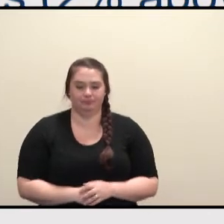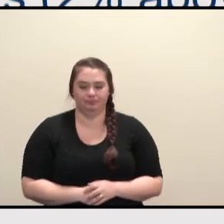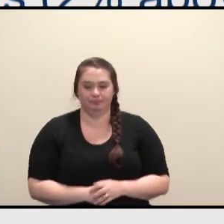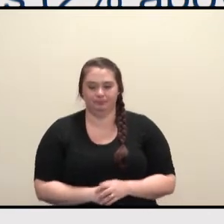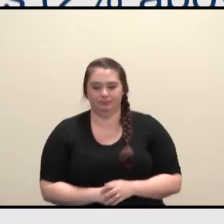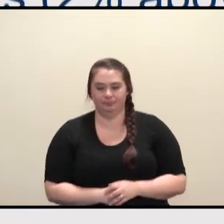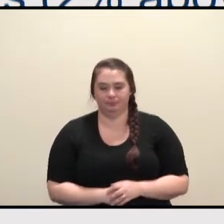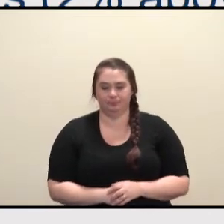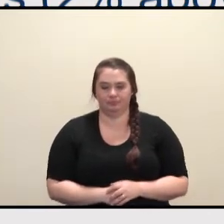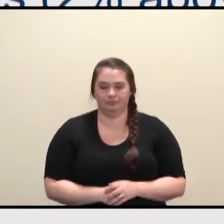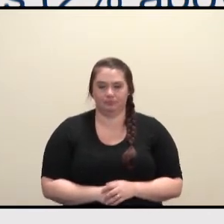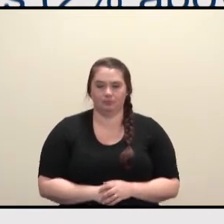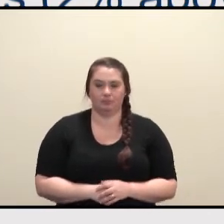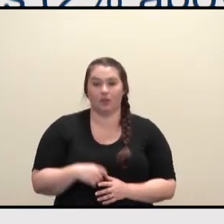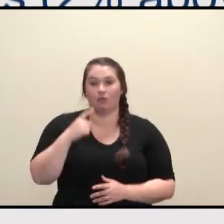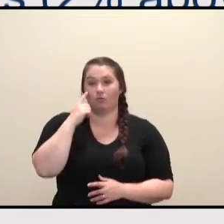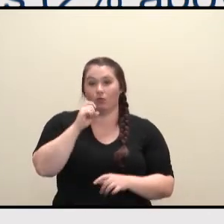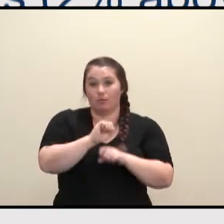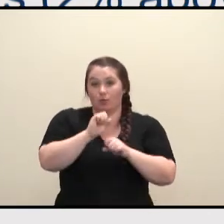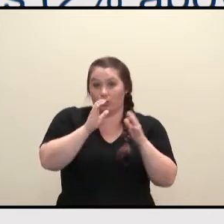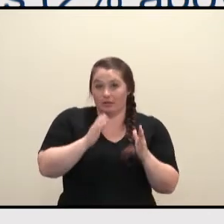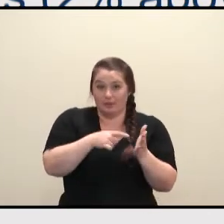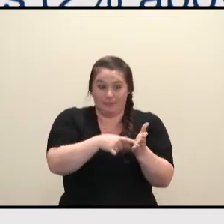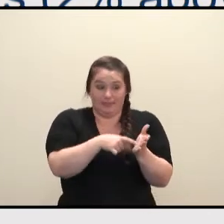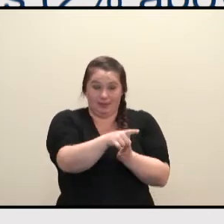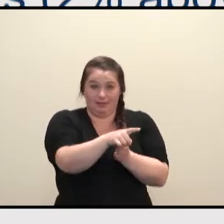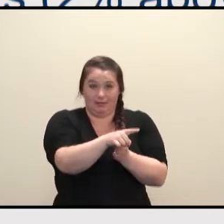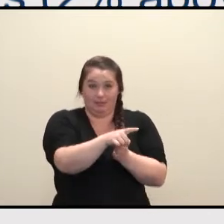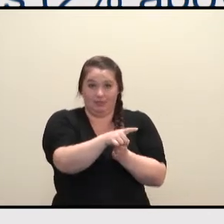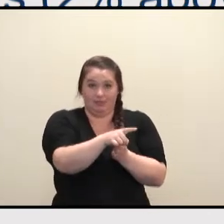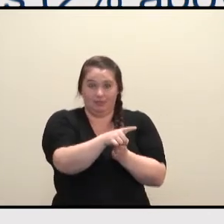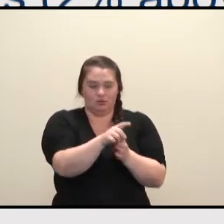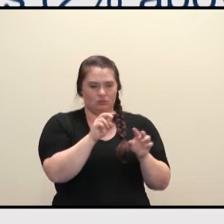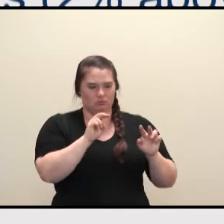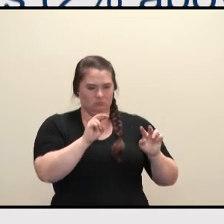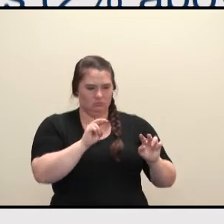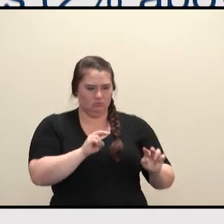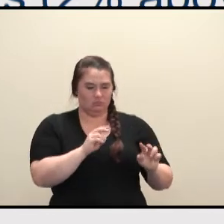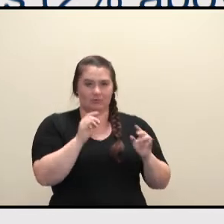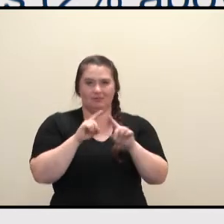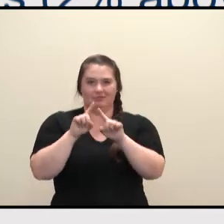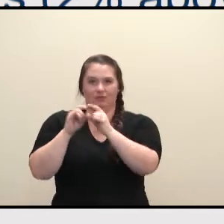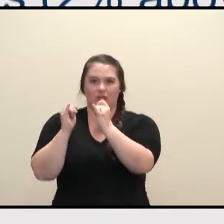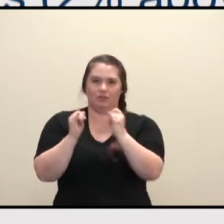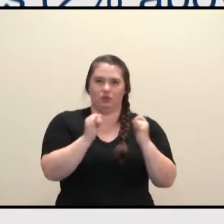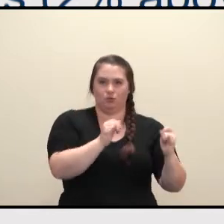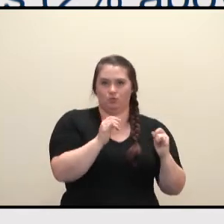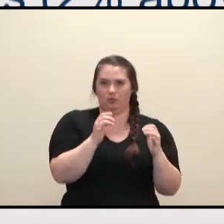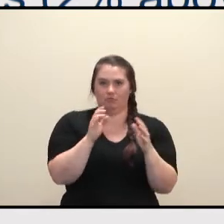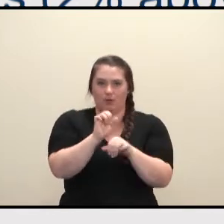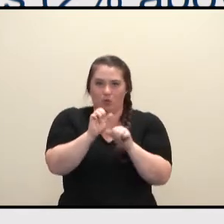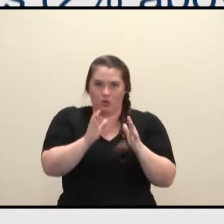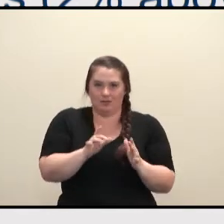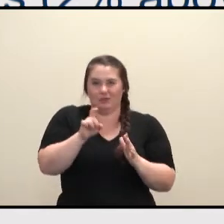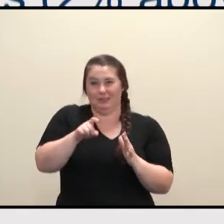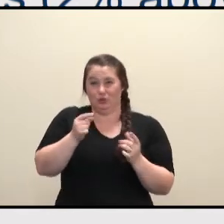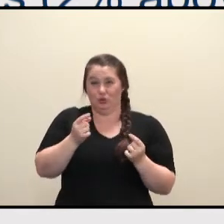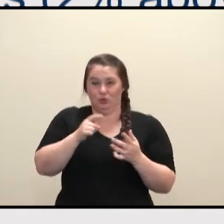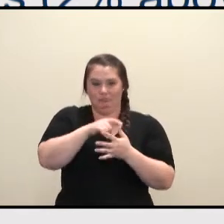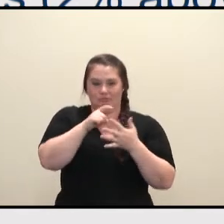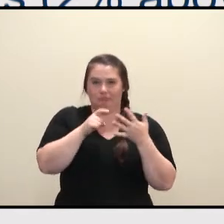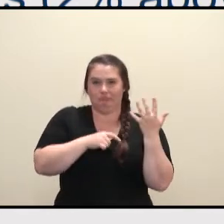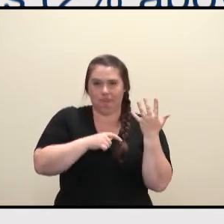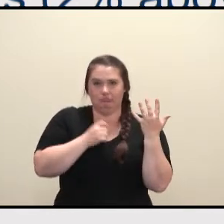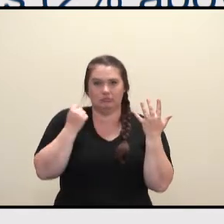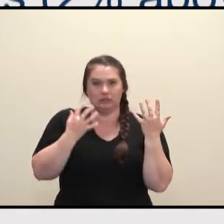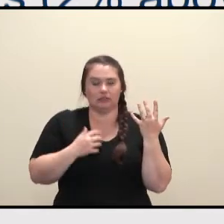In order to move employee pay, and that's what we kind of continue to talk about, so these are individual employees, we do several different things.